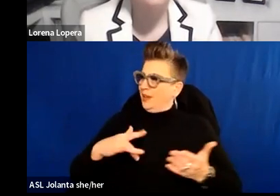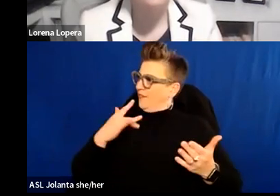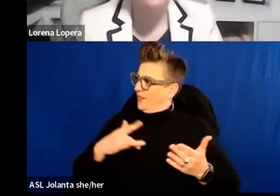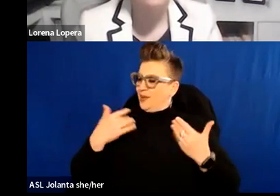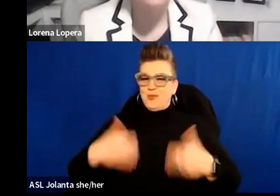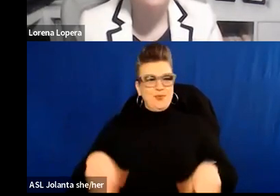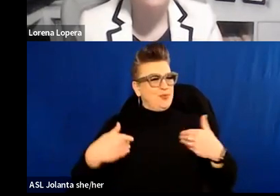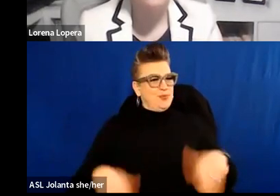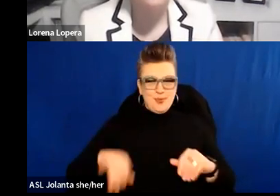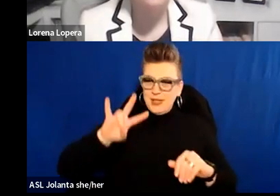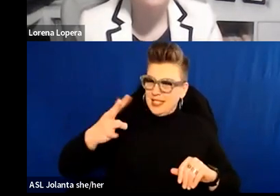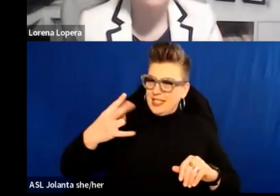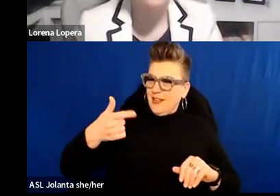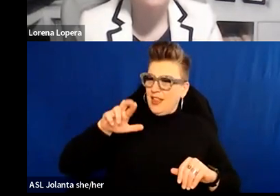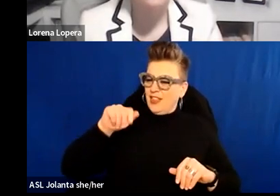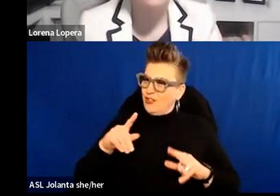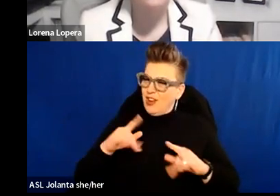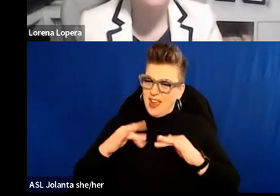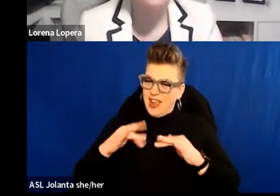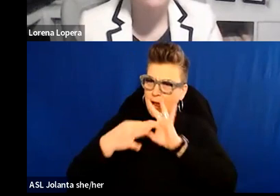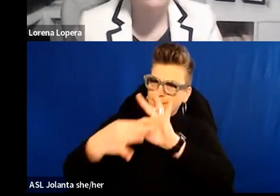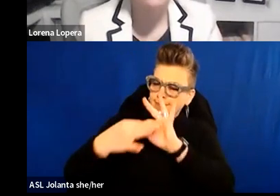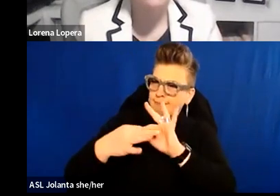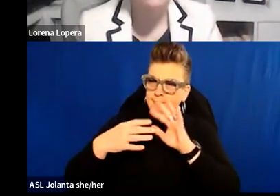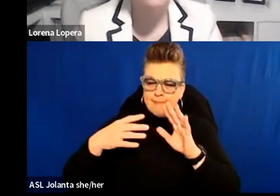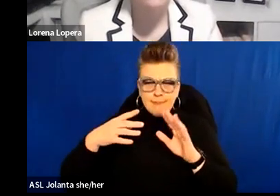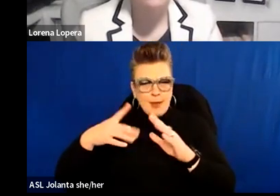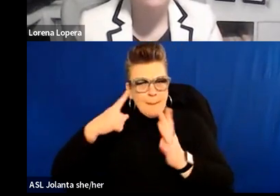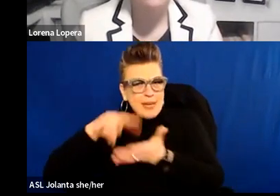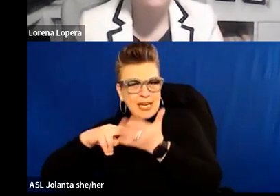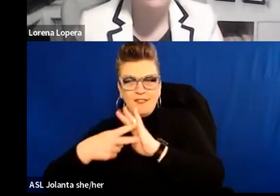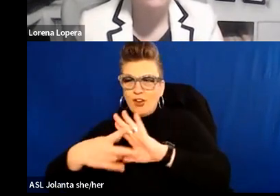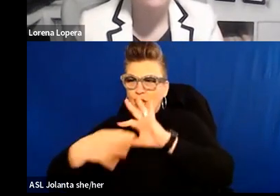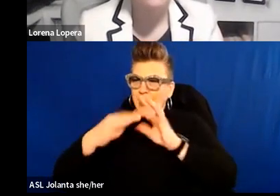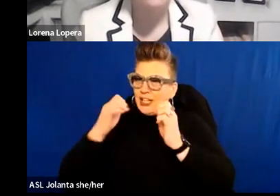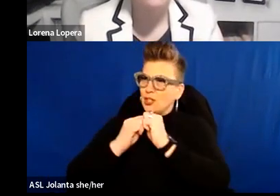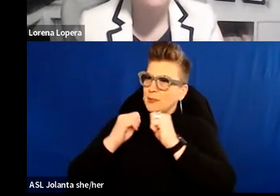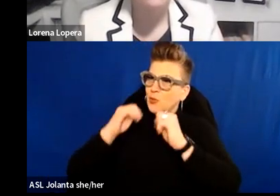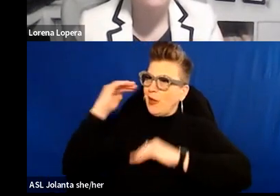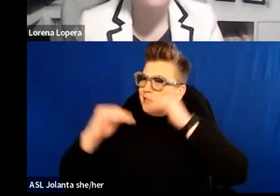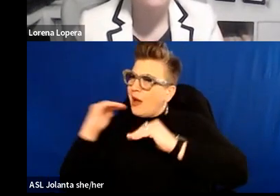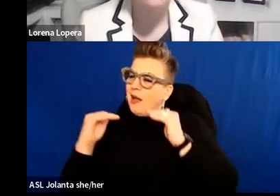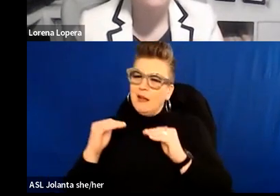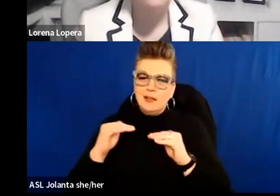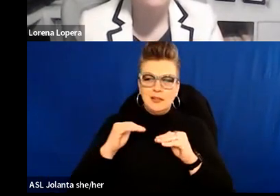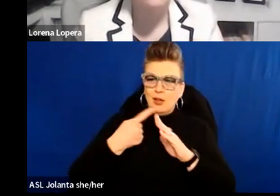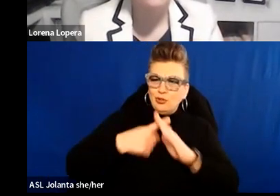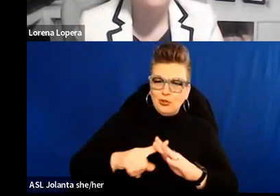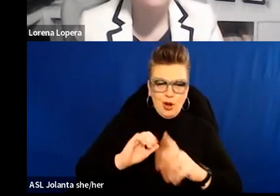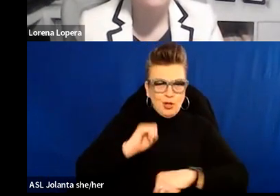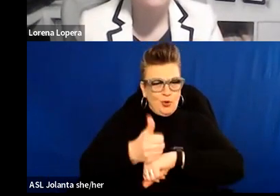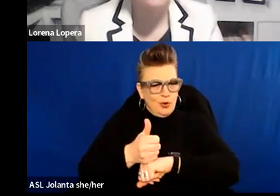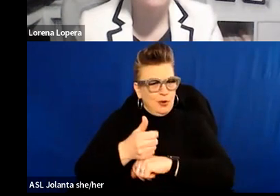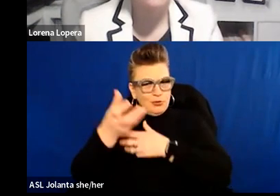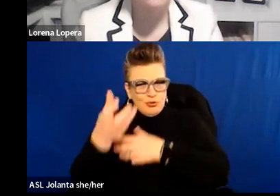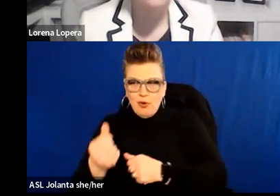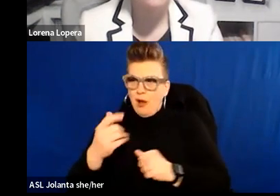relationships with with adults and and establish the trust and uh feeling that